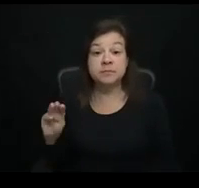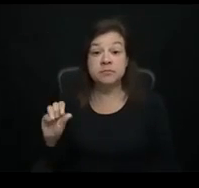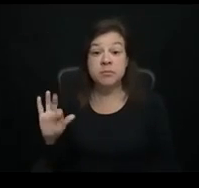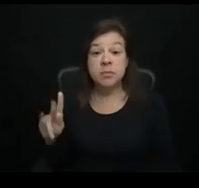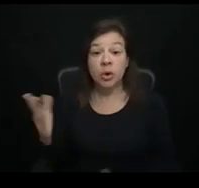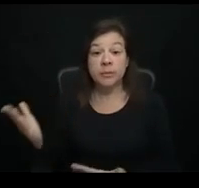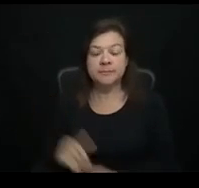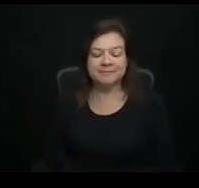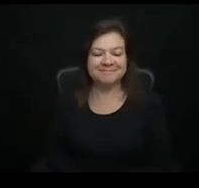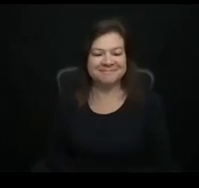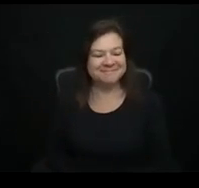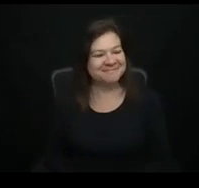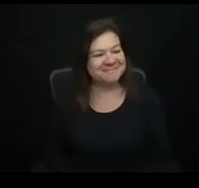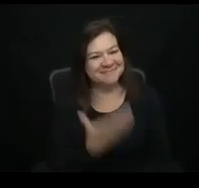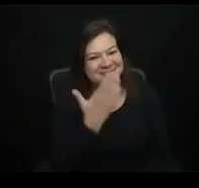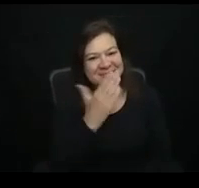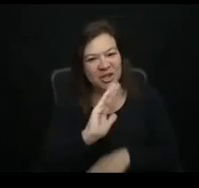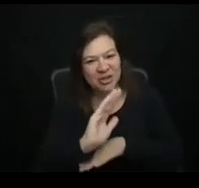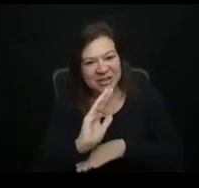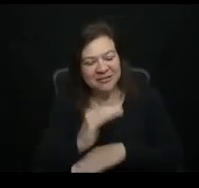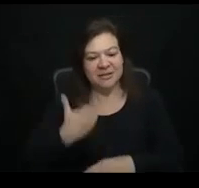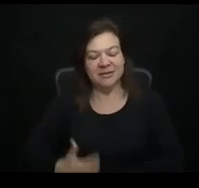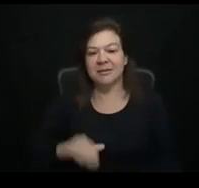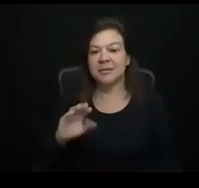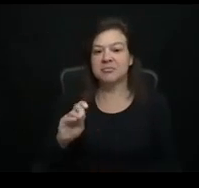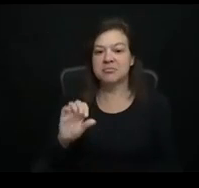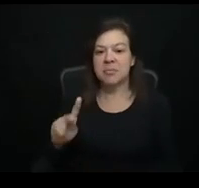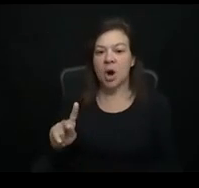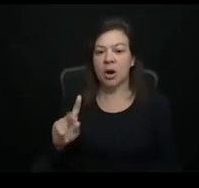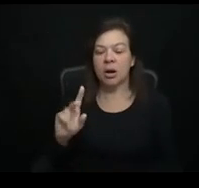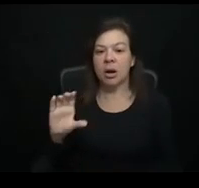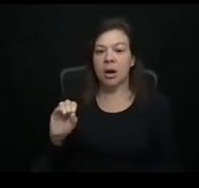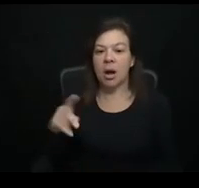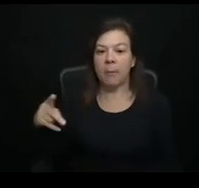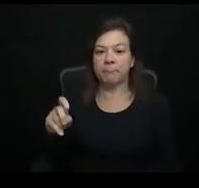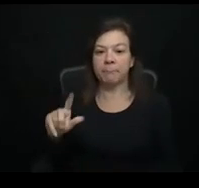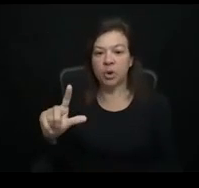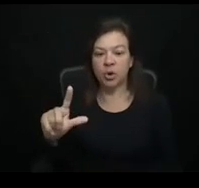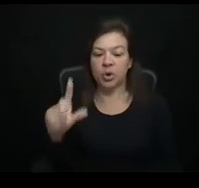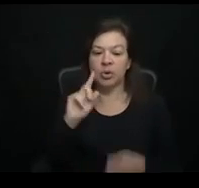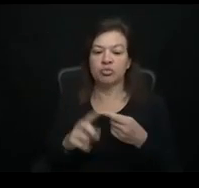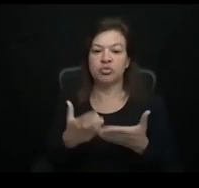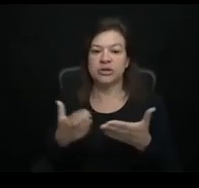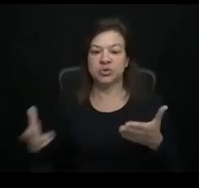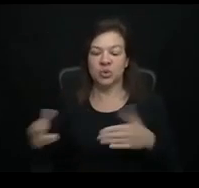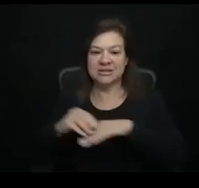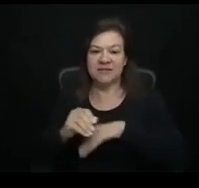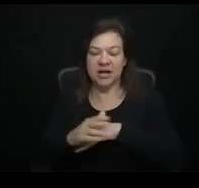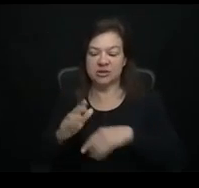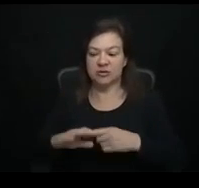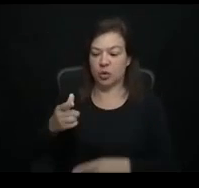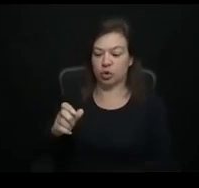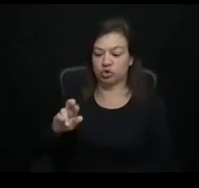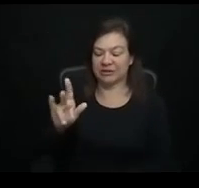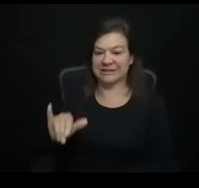Good evening. As she said, Mark Koppel, Air Resource Advisor for the Grizzly Creek Fire. I'm here to talk to